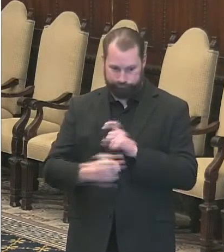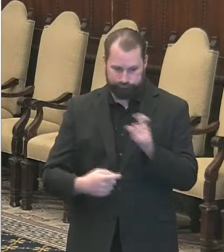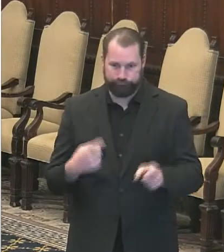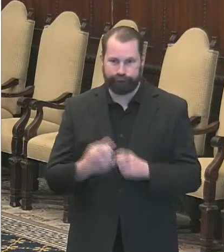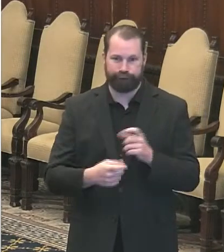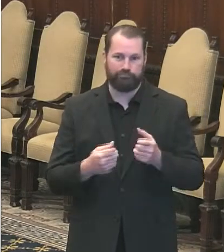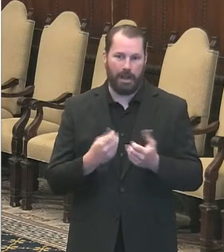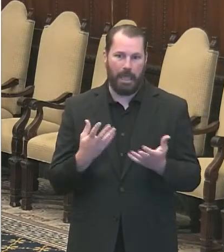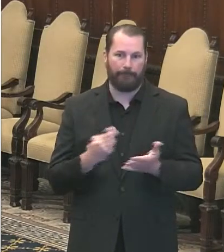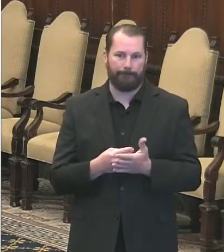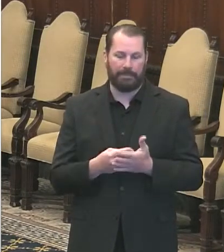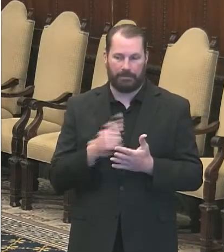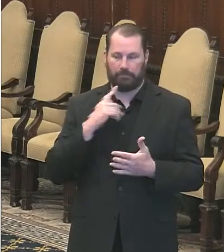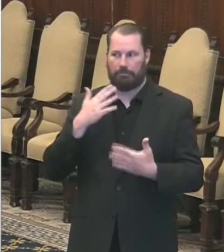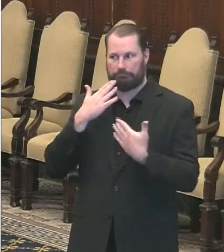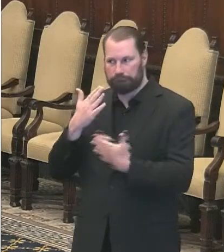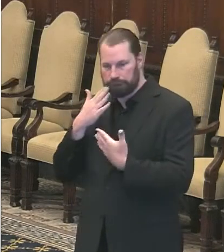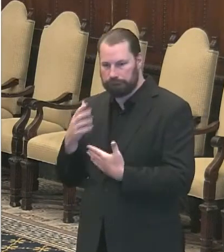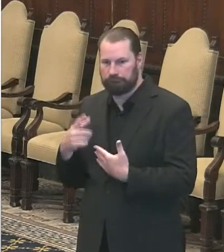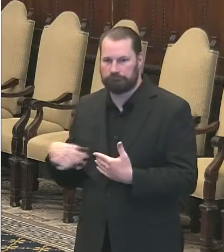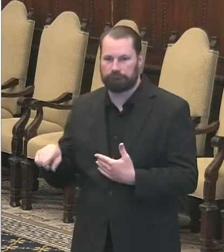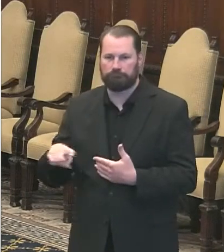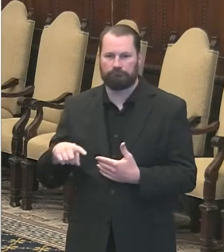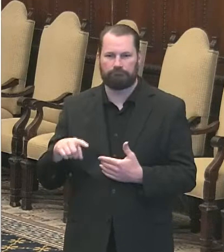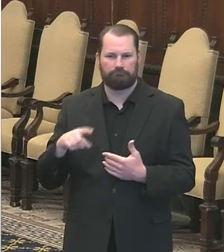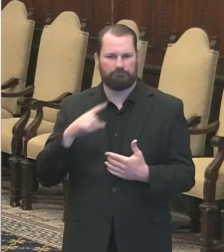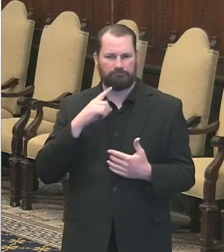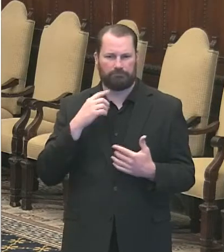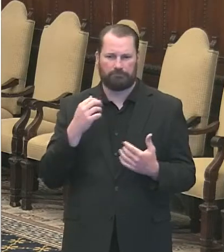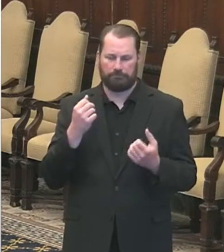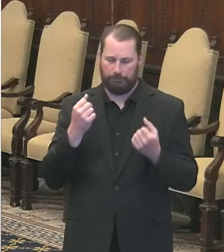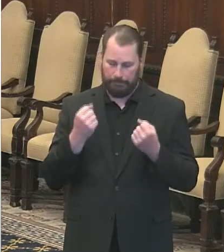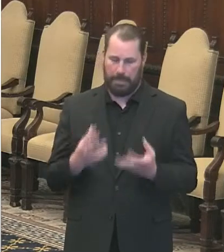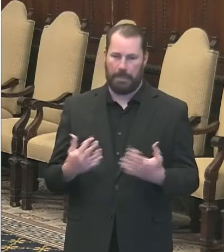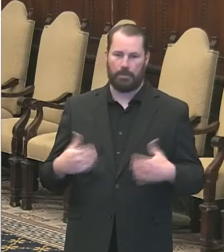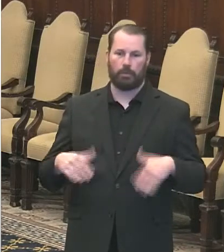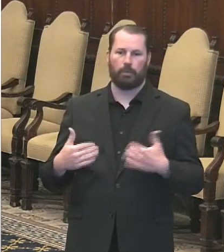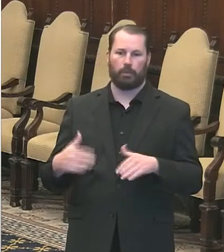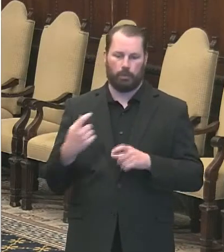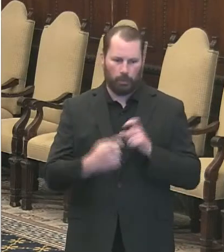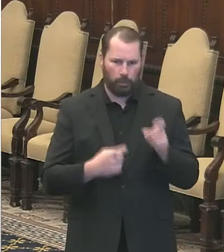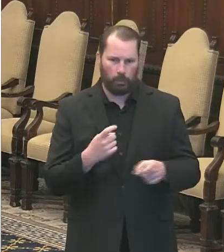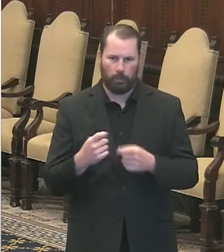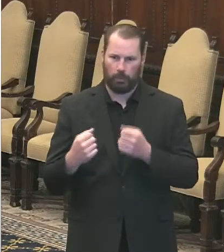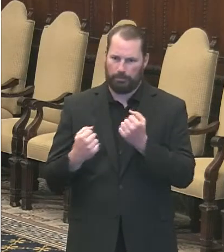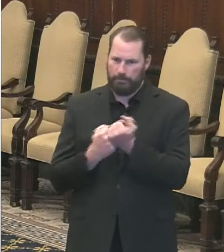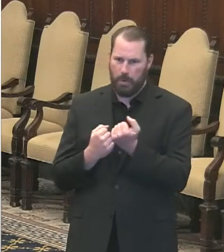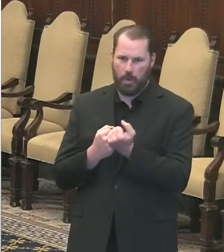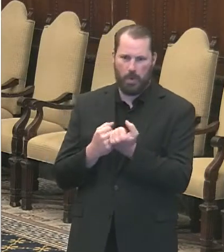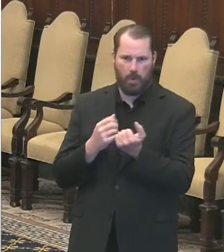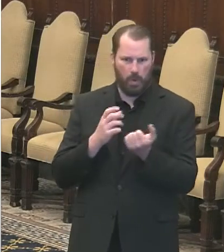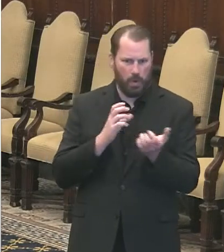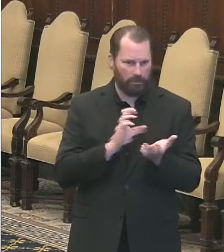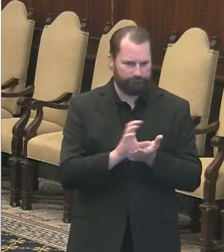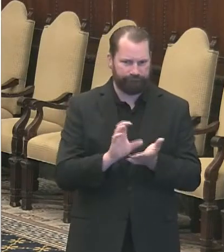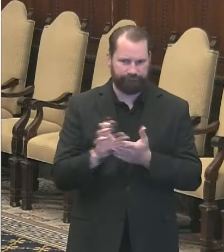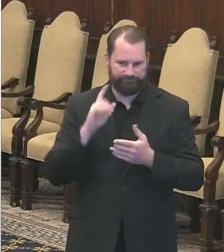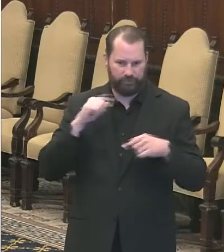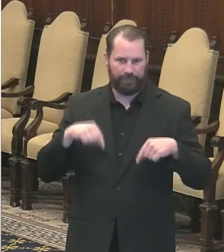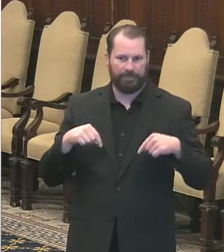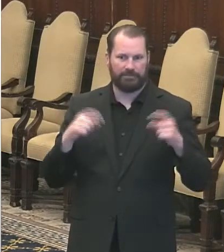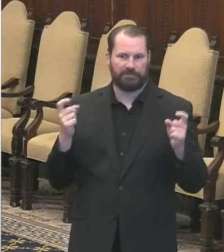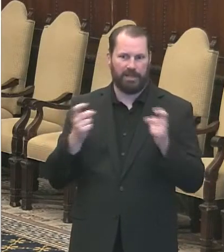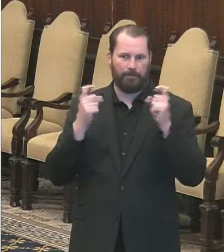and that we've got so many generous sponsors who've made and continue to make those investments that are going to allow us to cover the